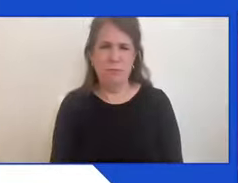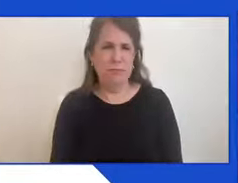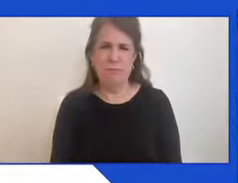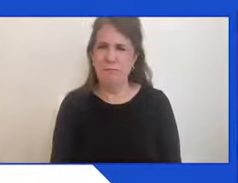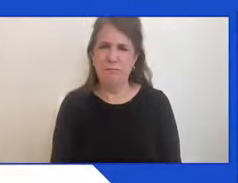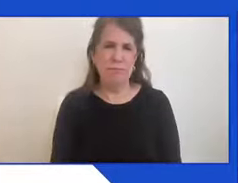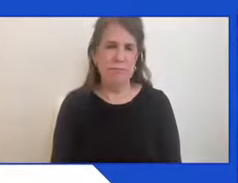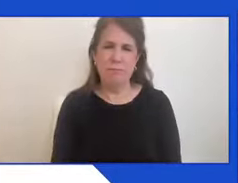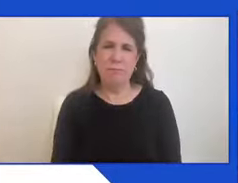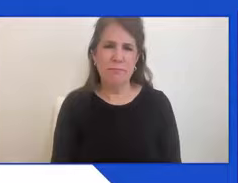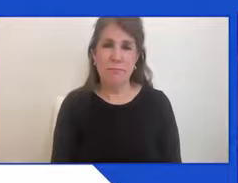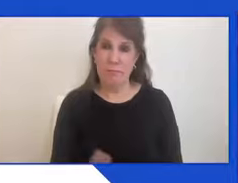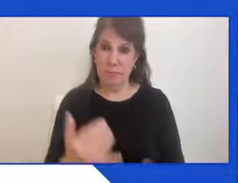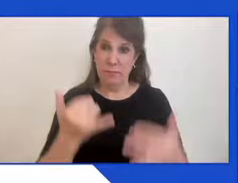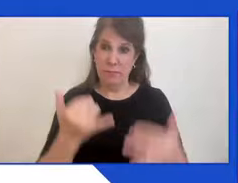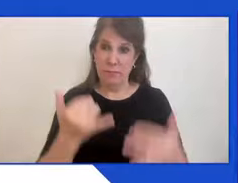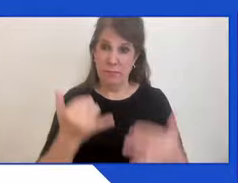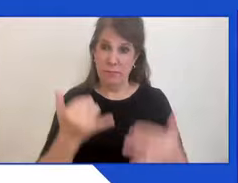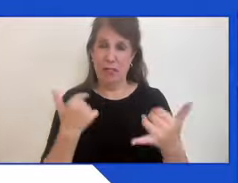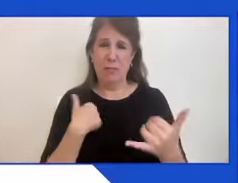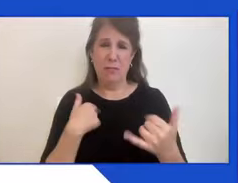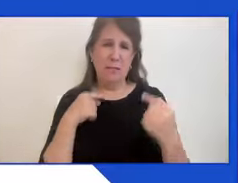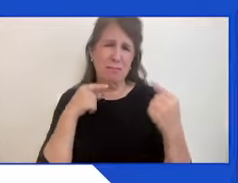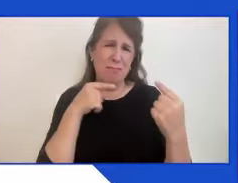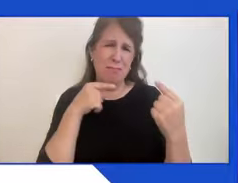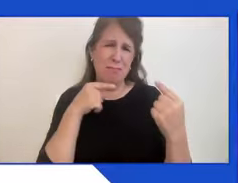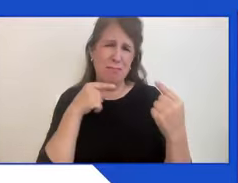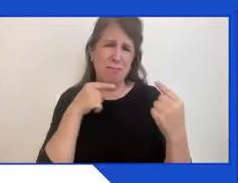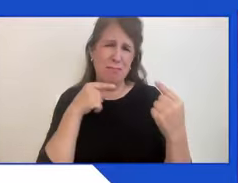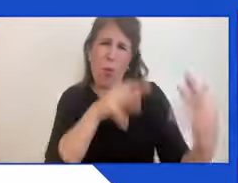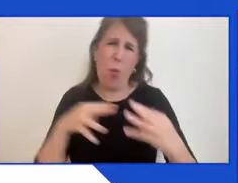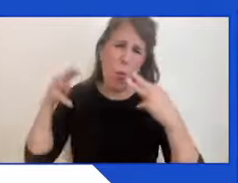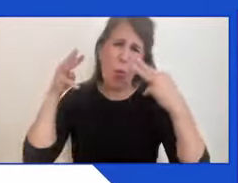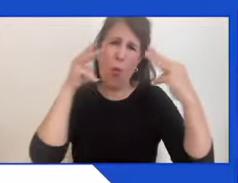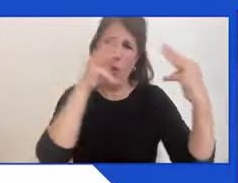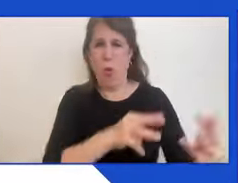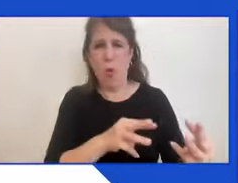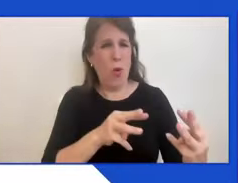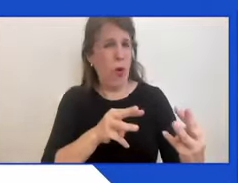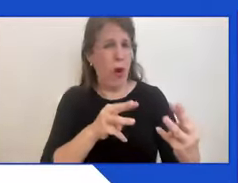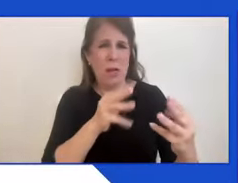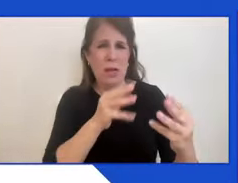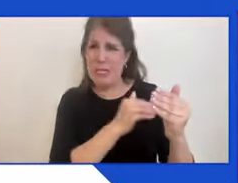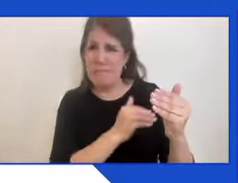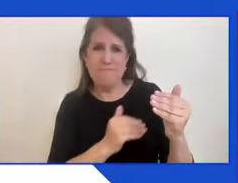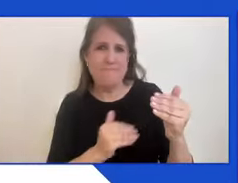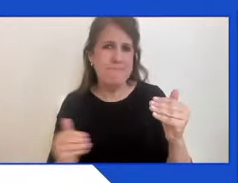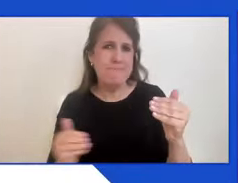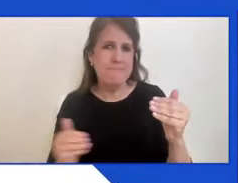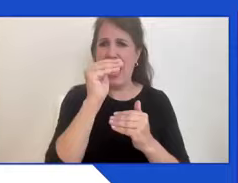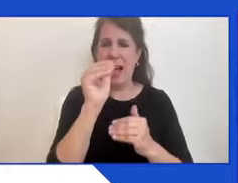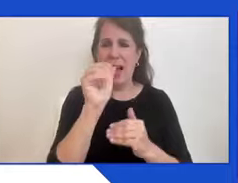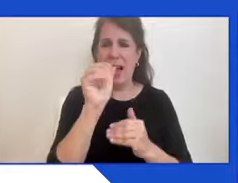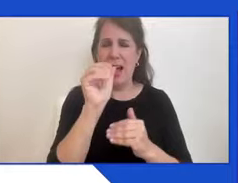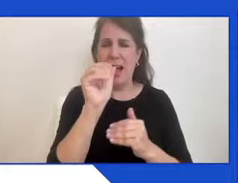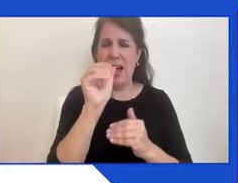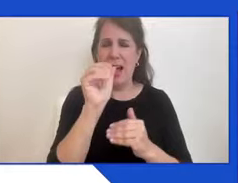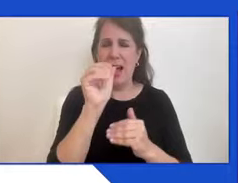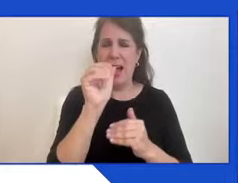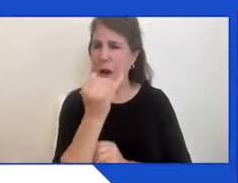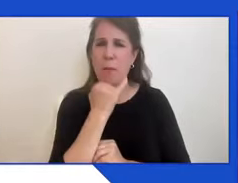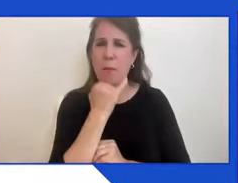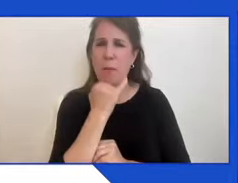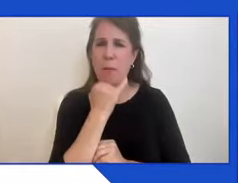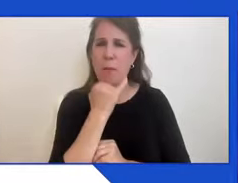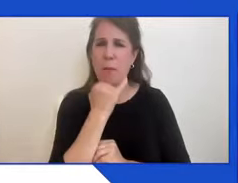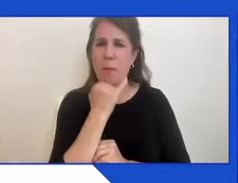We are now engaged in a battle reaching beyond any Arab-Israeli conflict. We are engaged